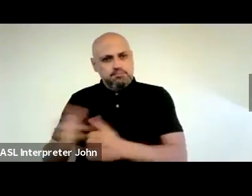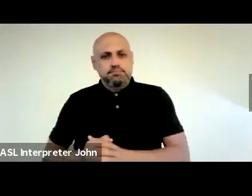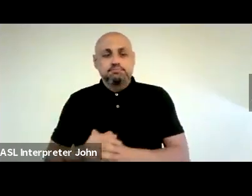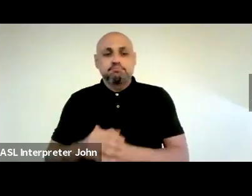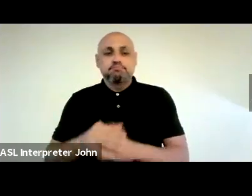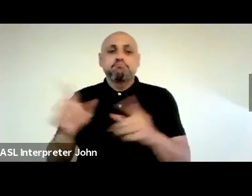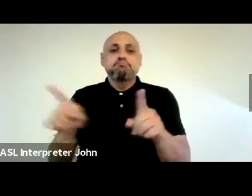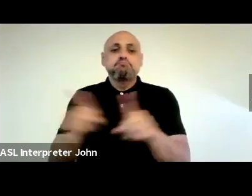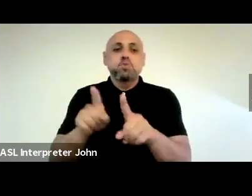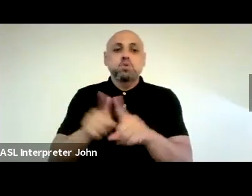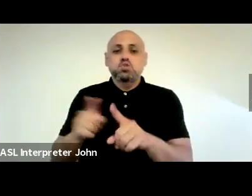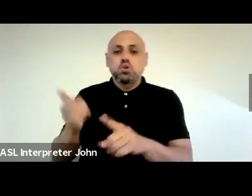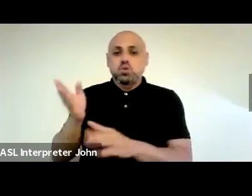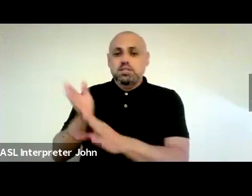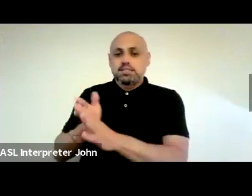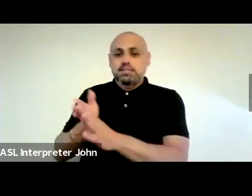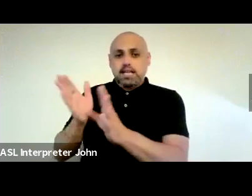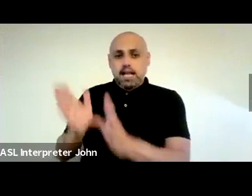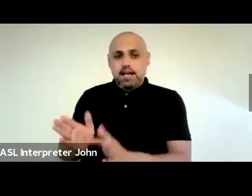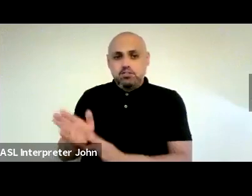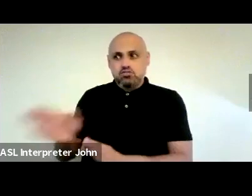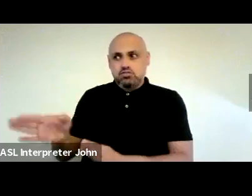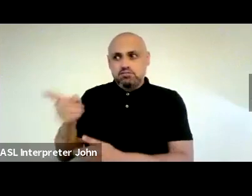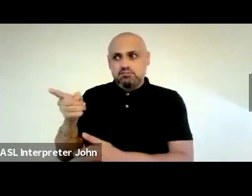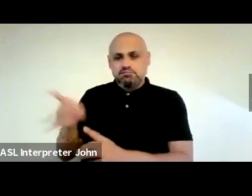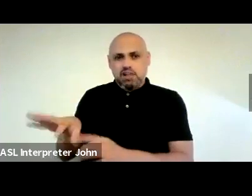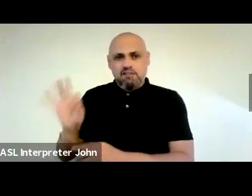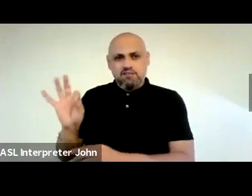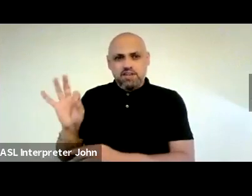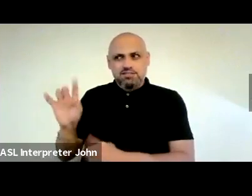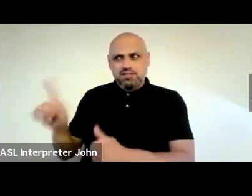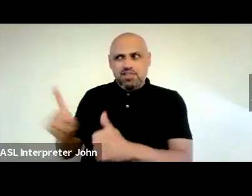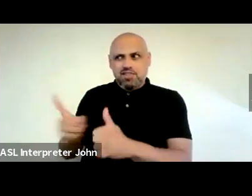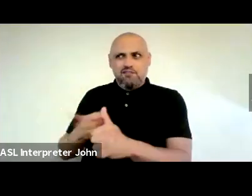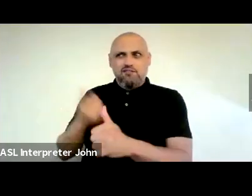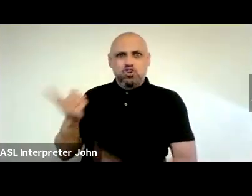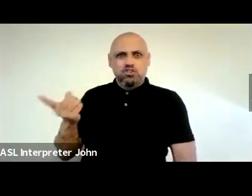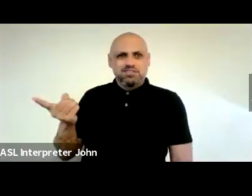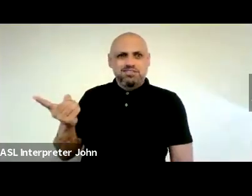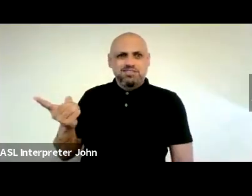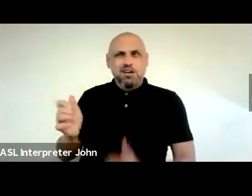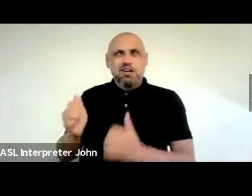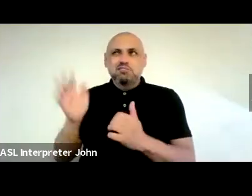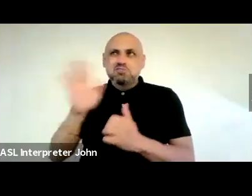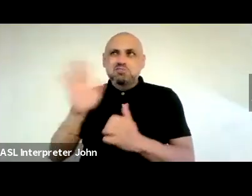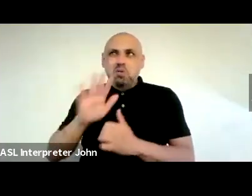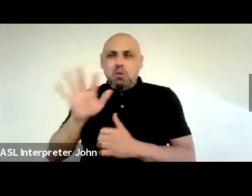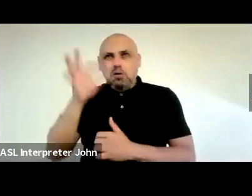Additionally, the psychiatrist I found was the first one in